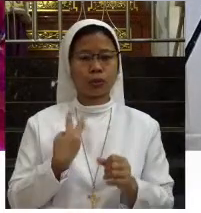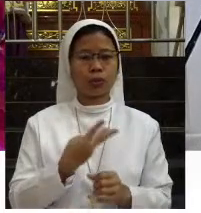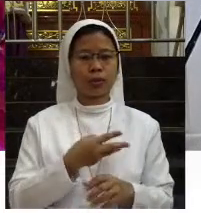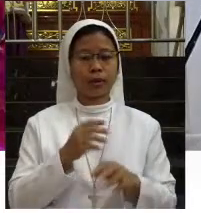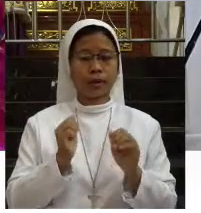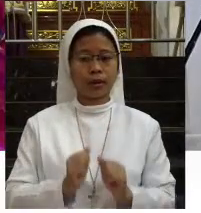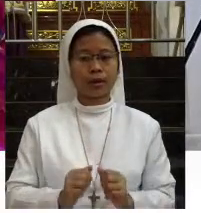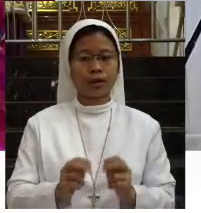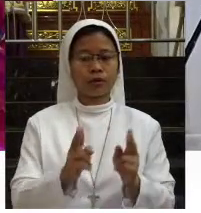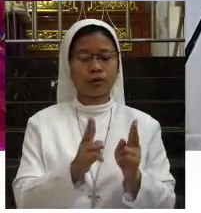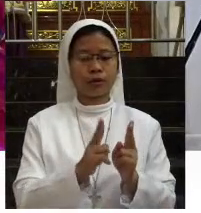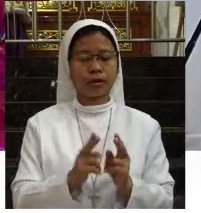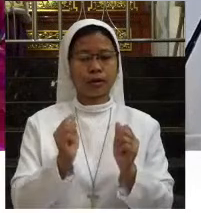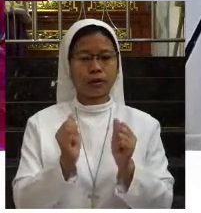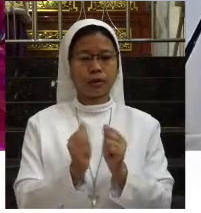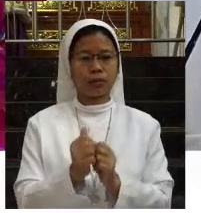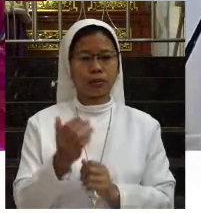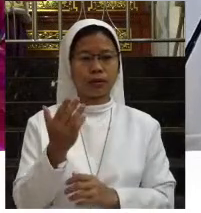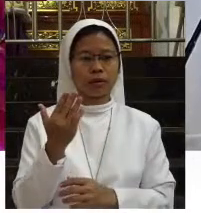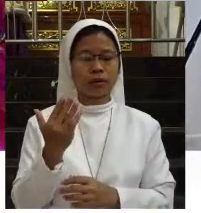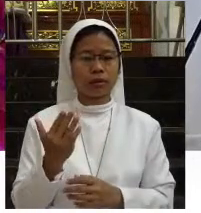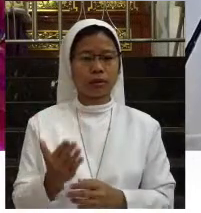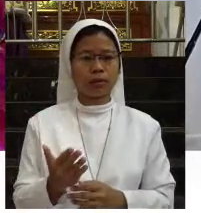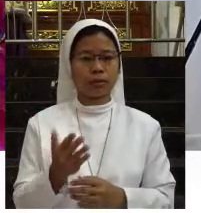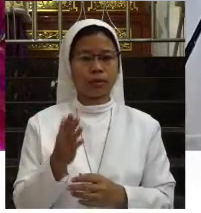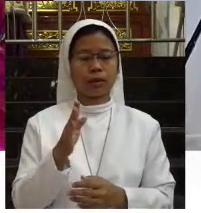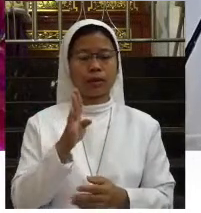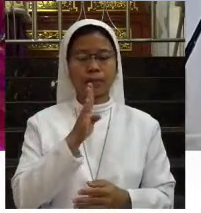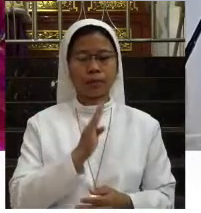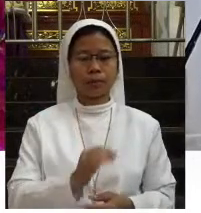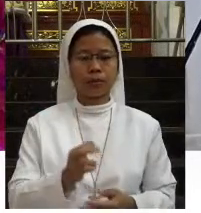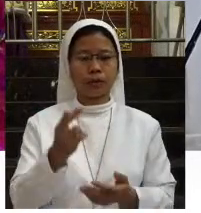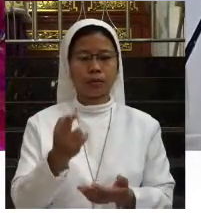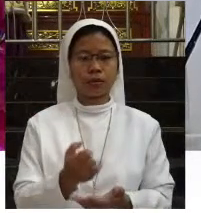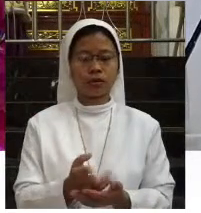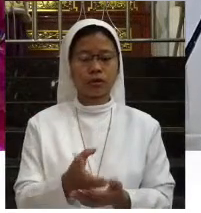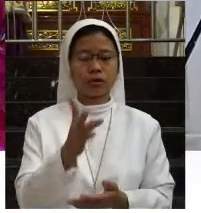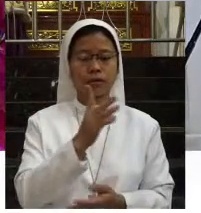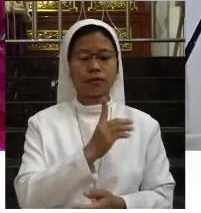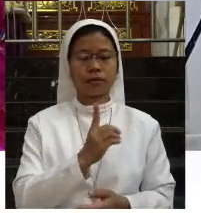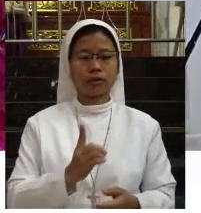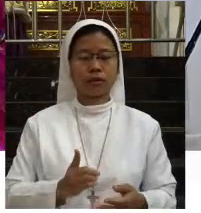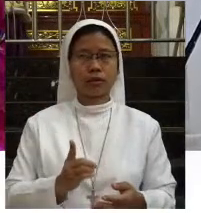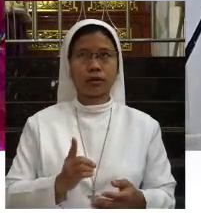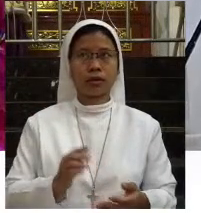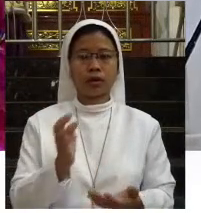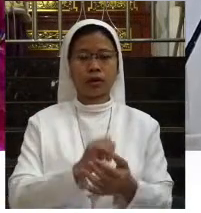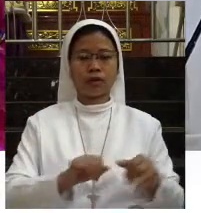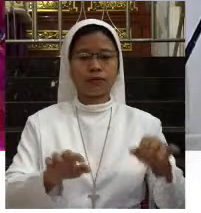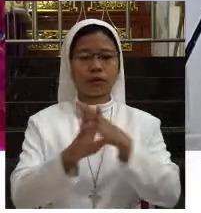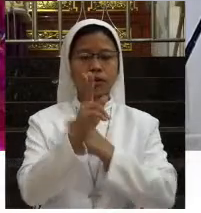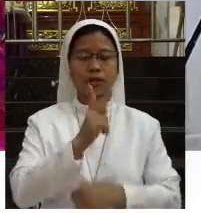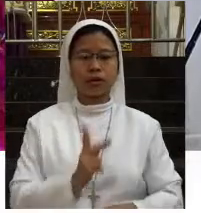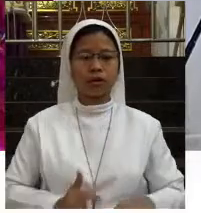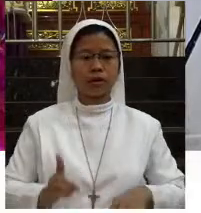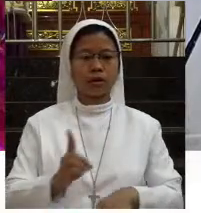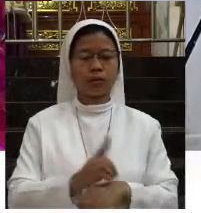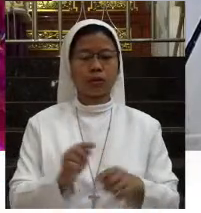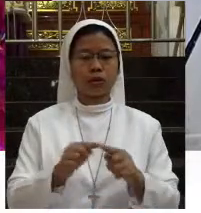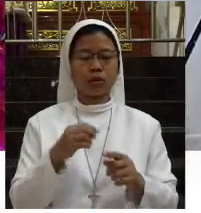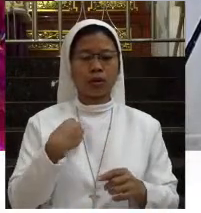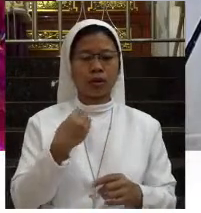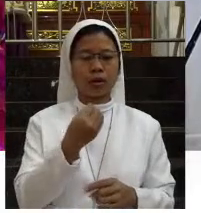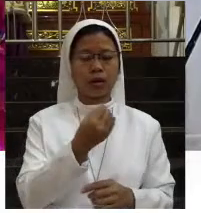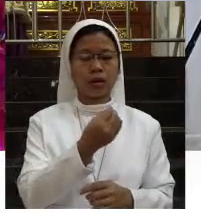we might become rich, may take into the riches of his divine kingdom our loved ones who have